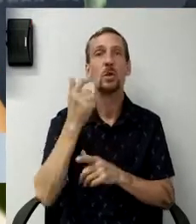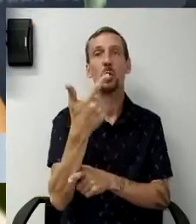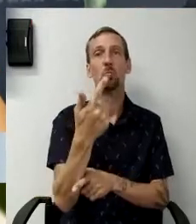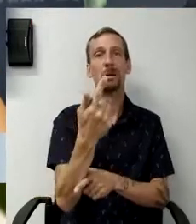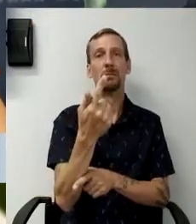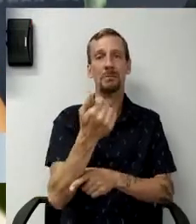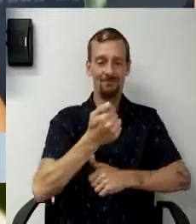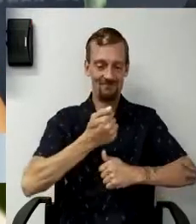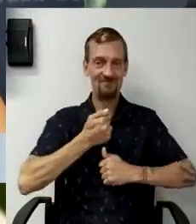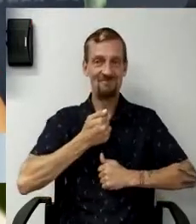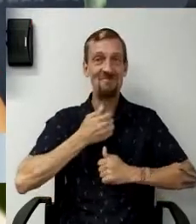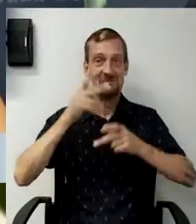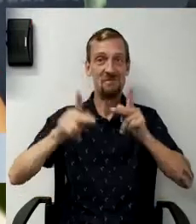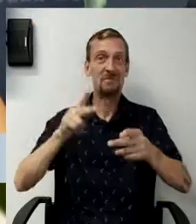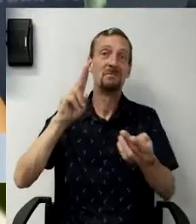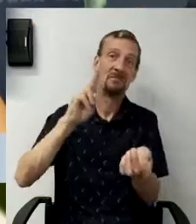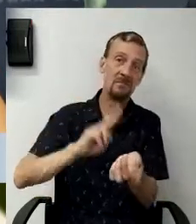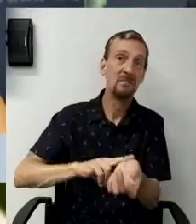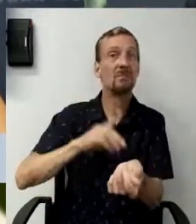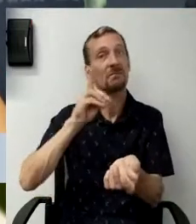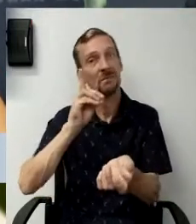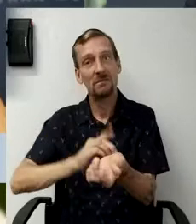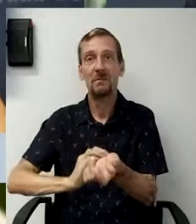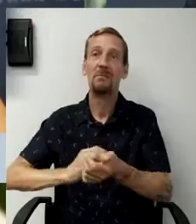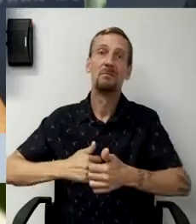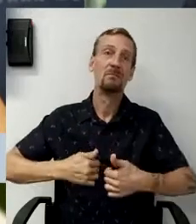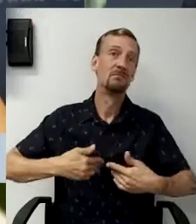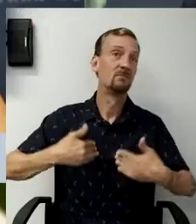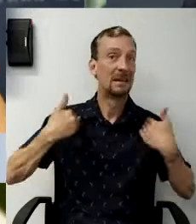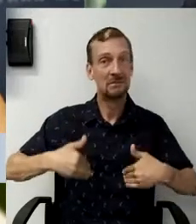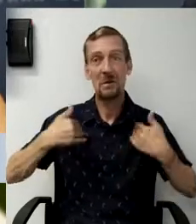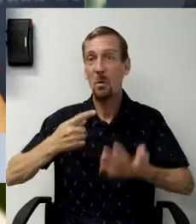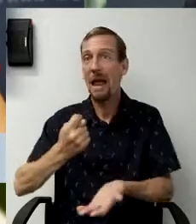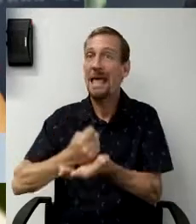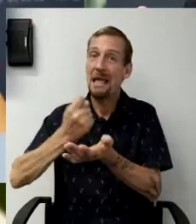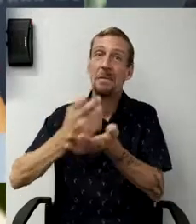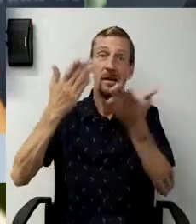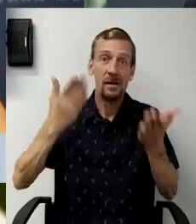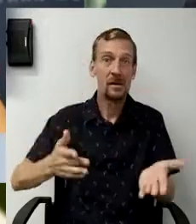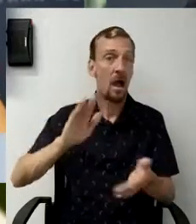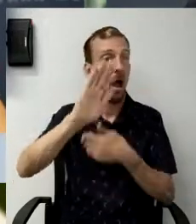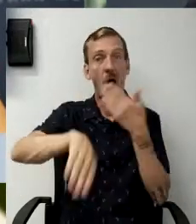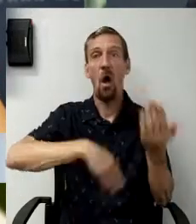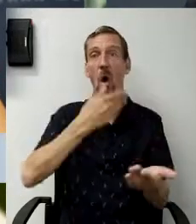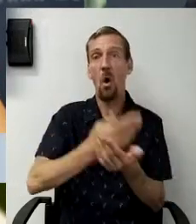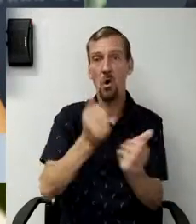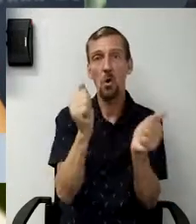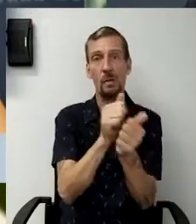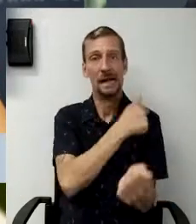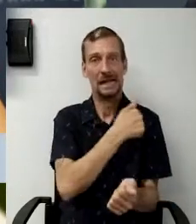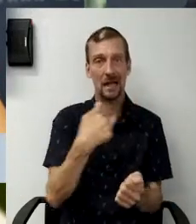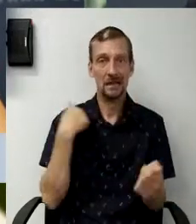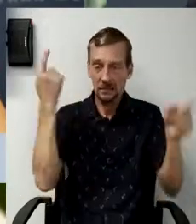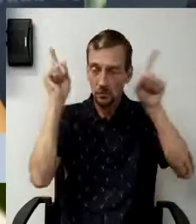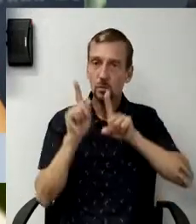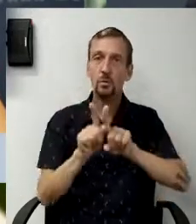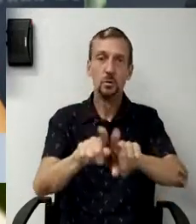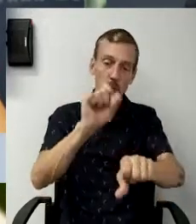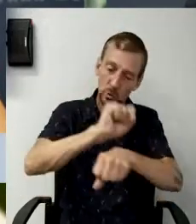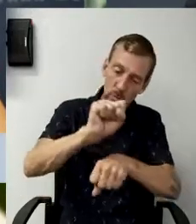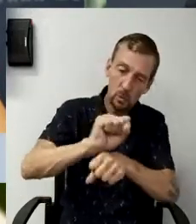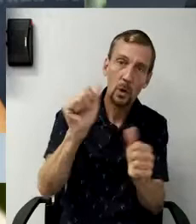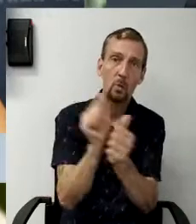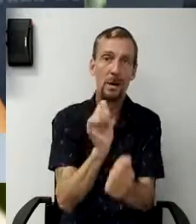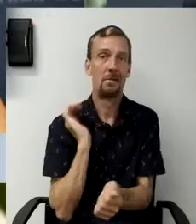us, physicians, nurses, respiratory therapists, and so they've been working with us side by side, taking care